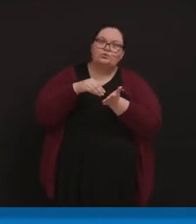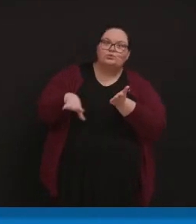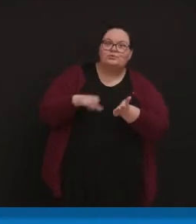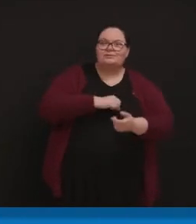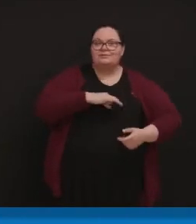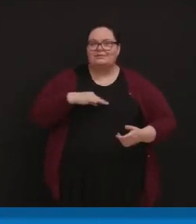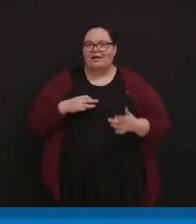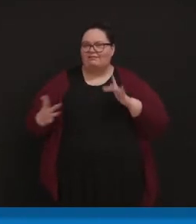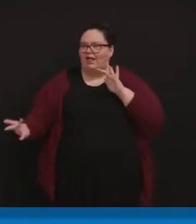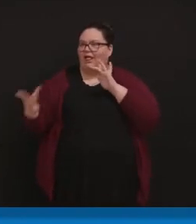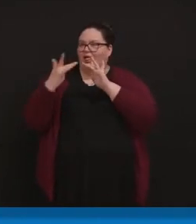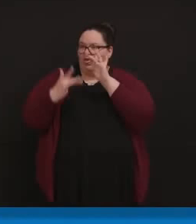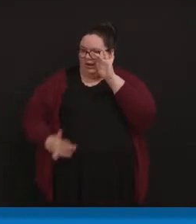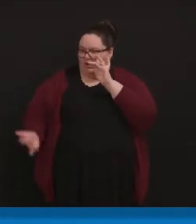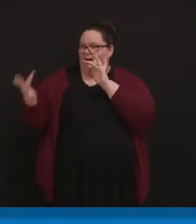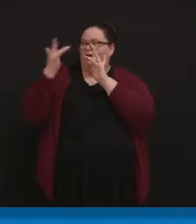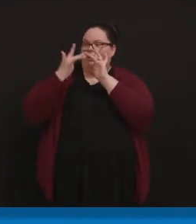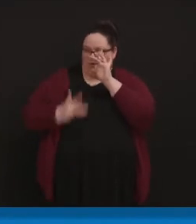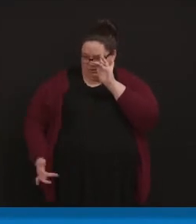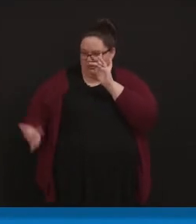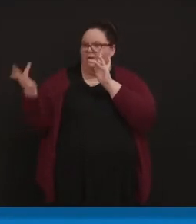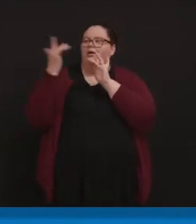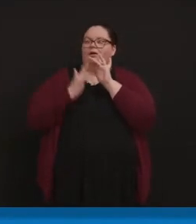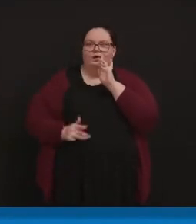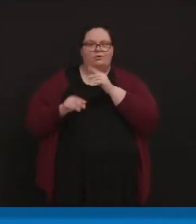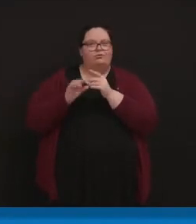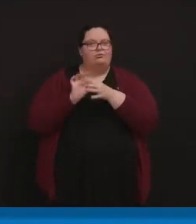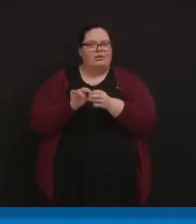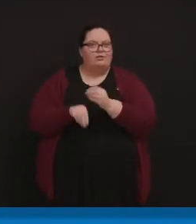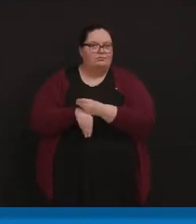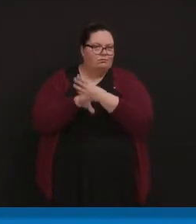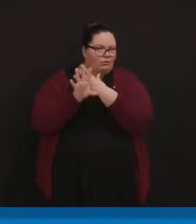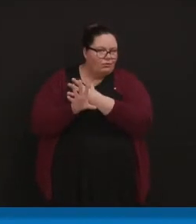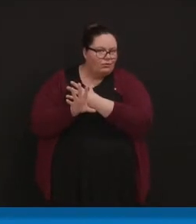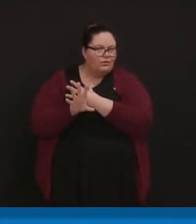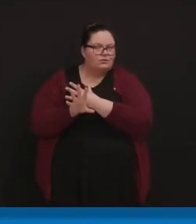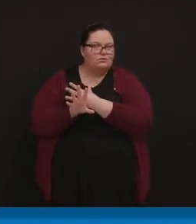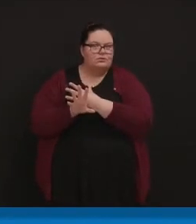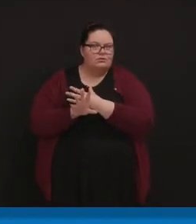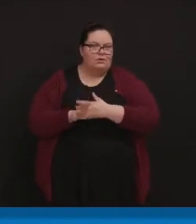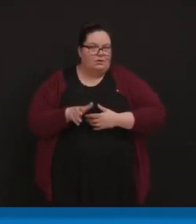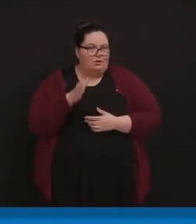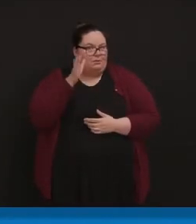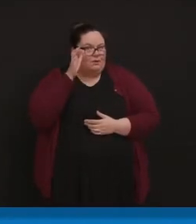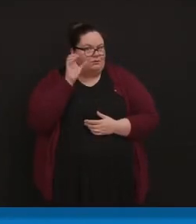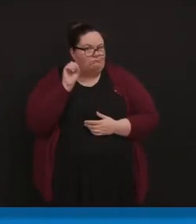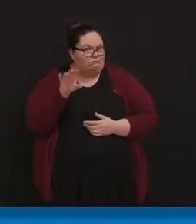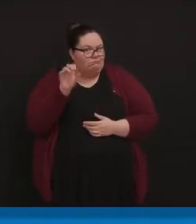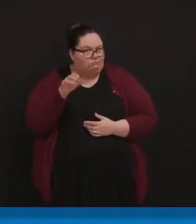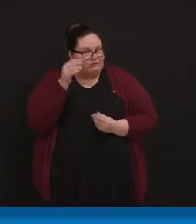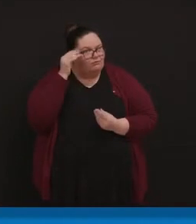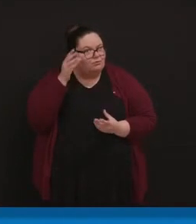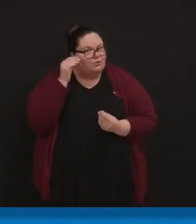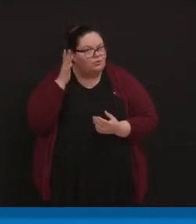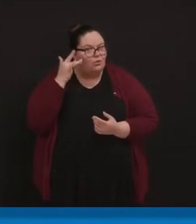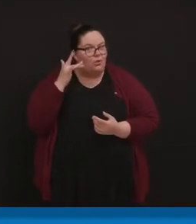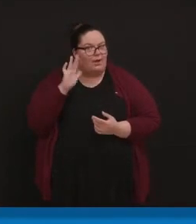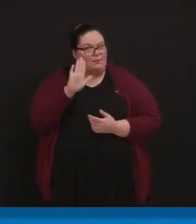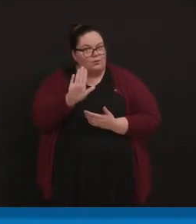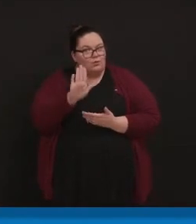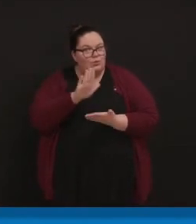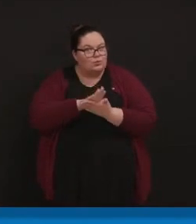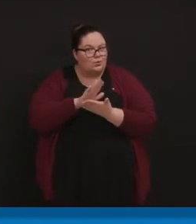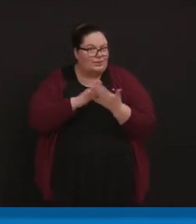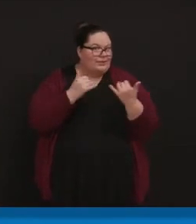experience any connectivity issues related to online learning. So I'd ask folks who are listening, pay attention to these numbers and this info, because it might not be your